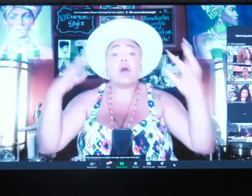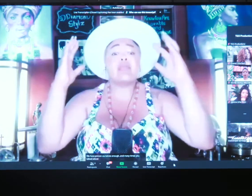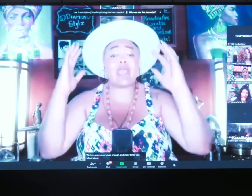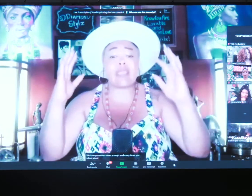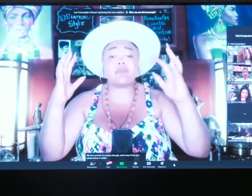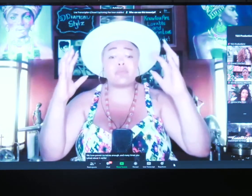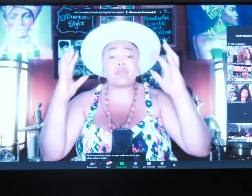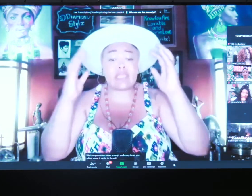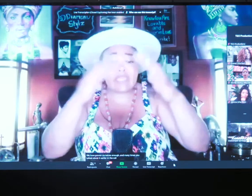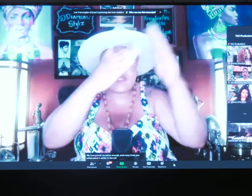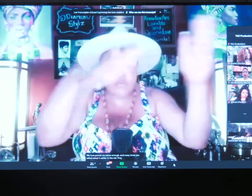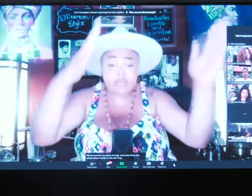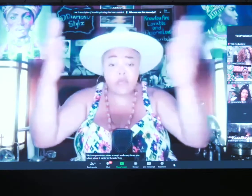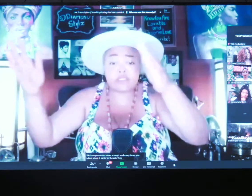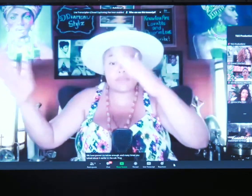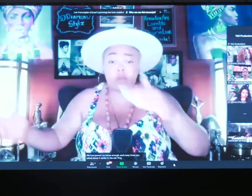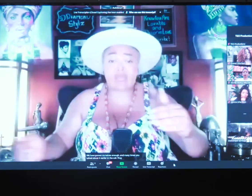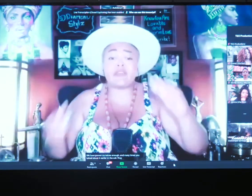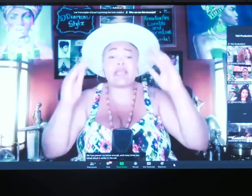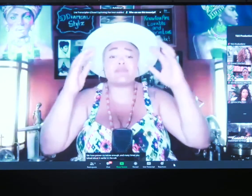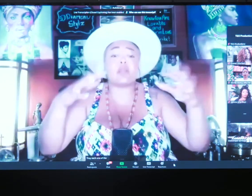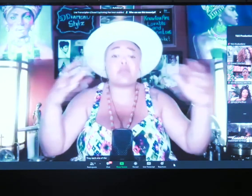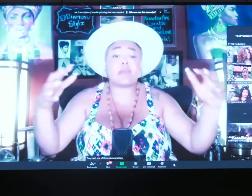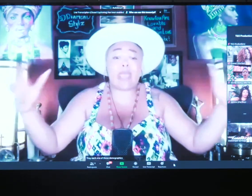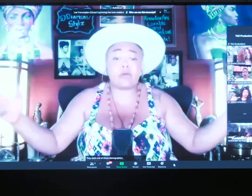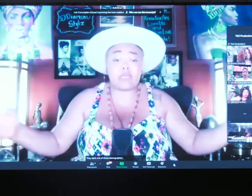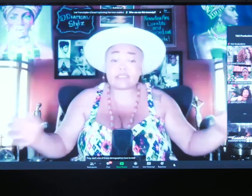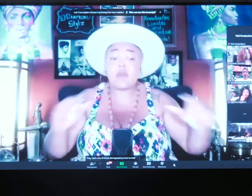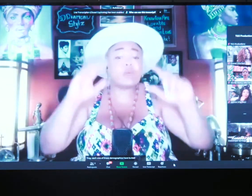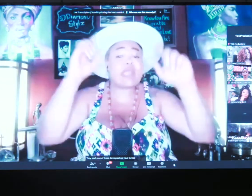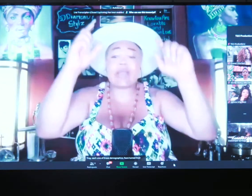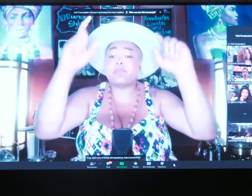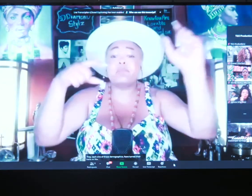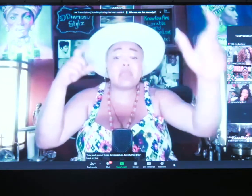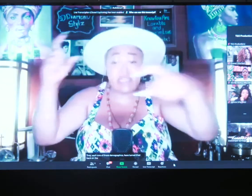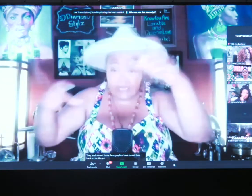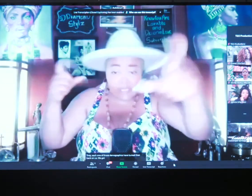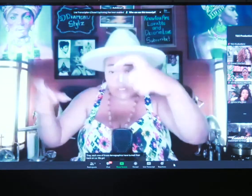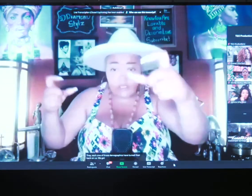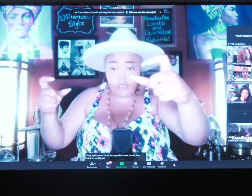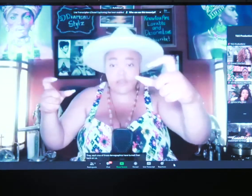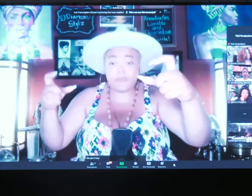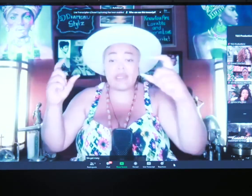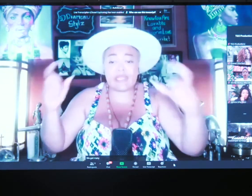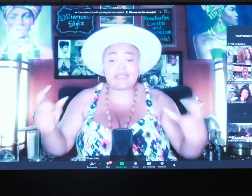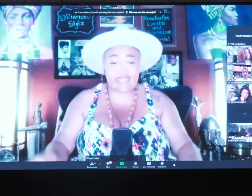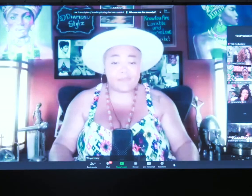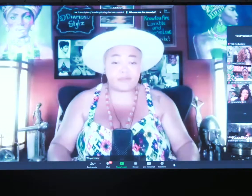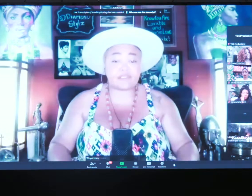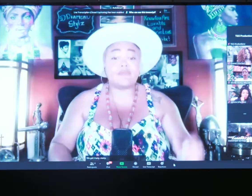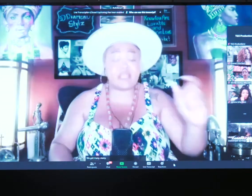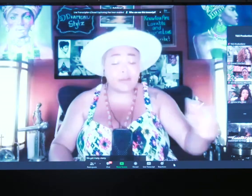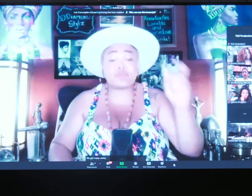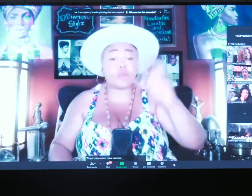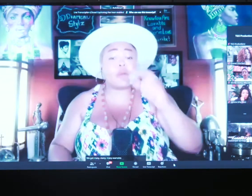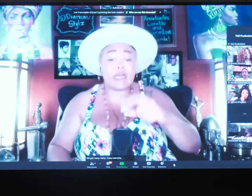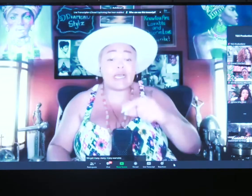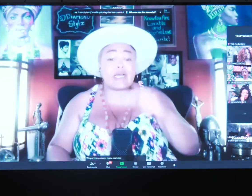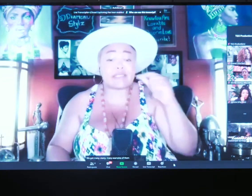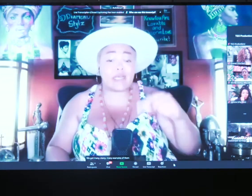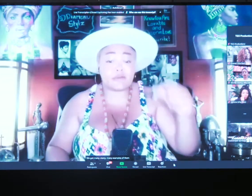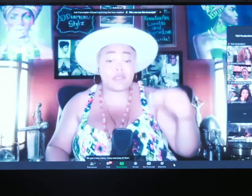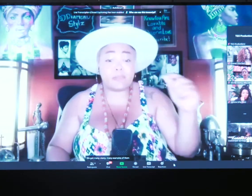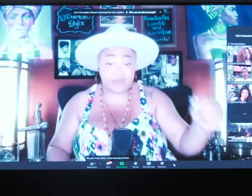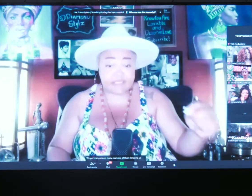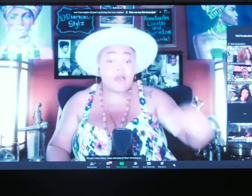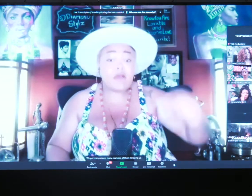Nicole, each one of those demographics have turned their back on us. We got many, many examples of them throwing us